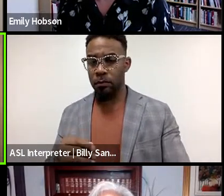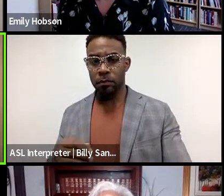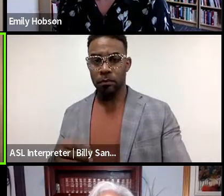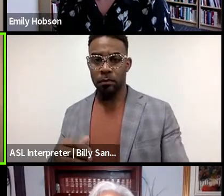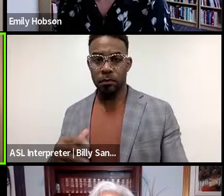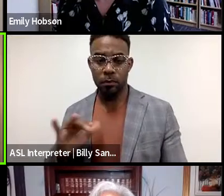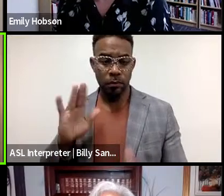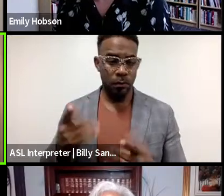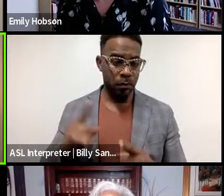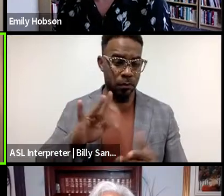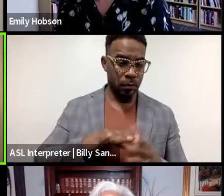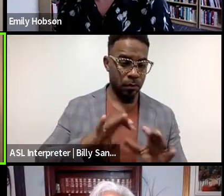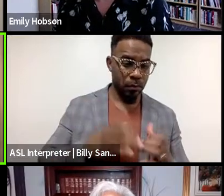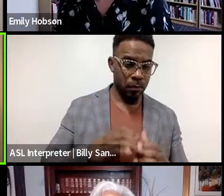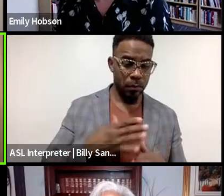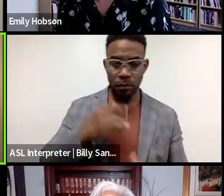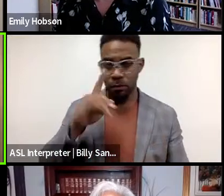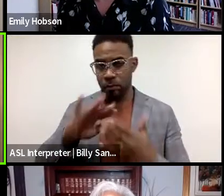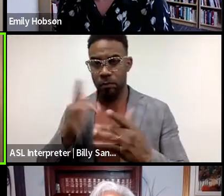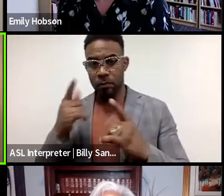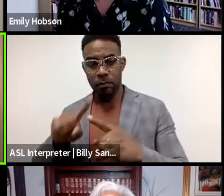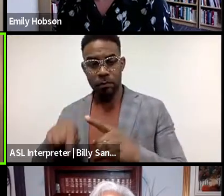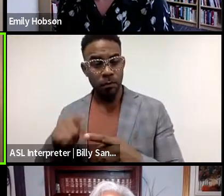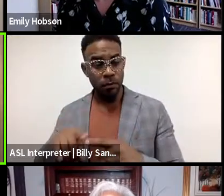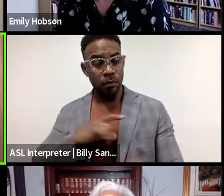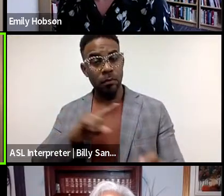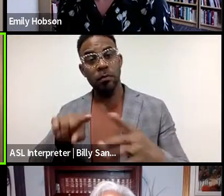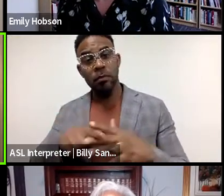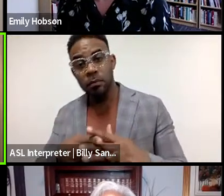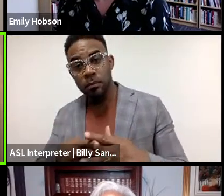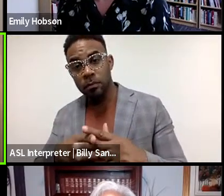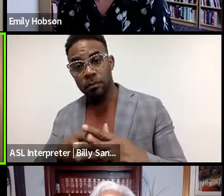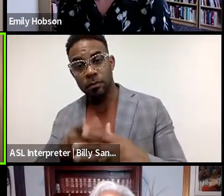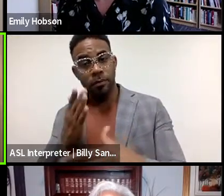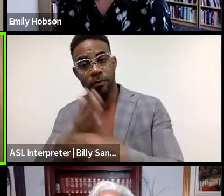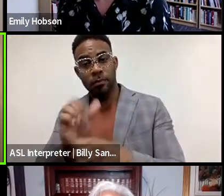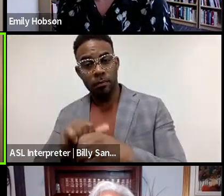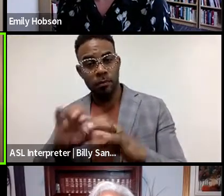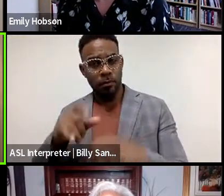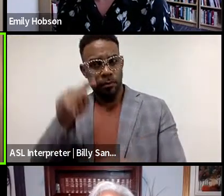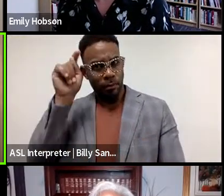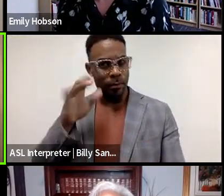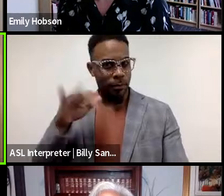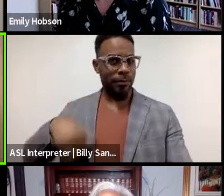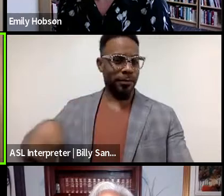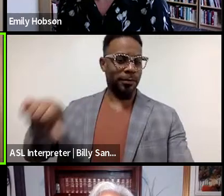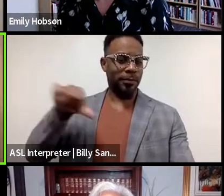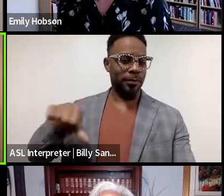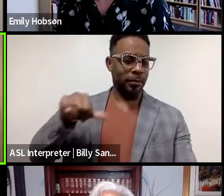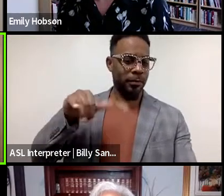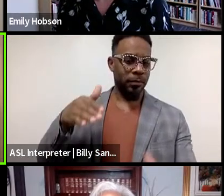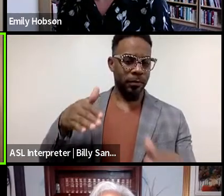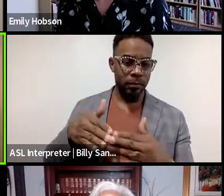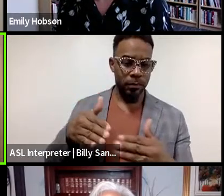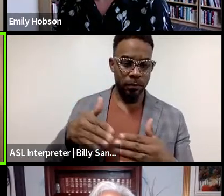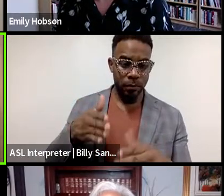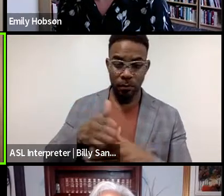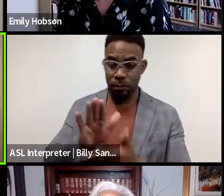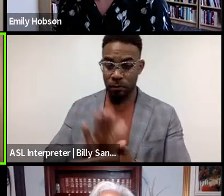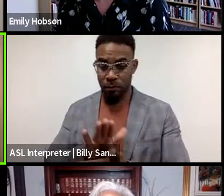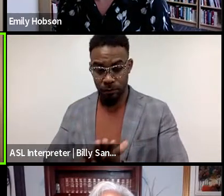a middle class or white community. They happened when police started, you know, messing with a group of teenagers hanging out on the corner after